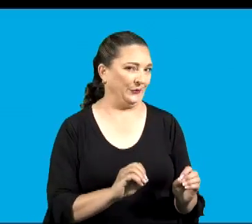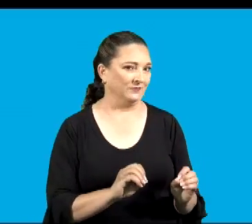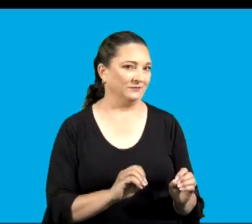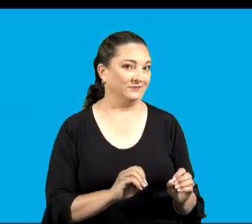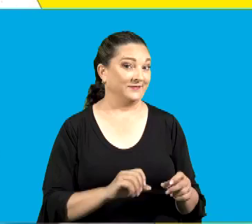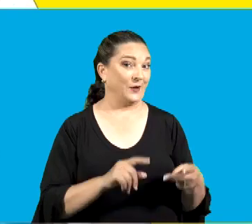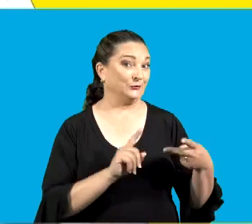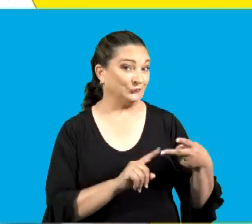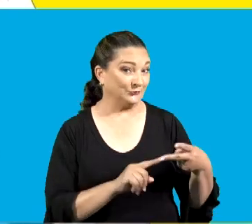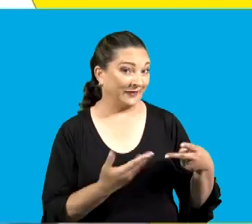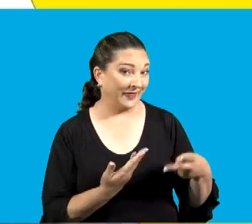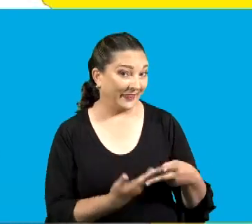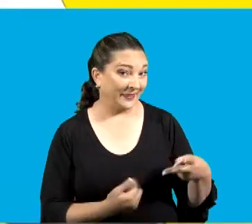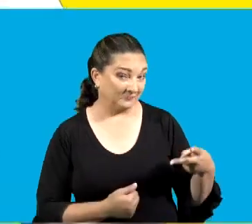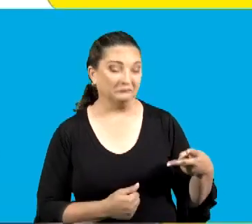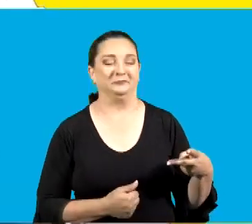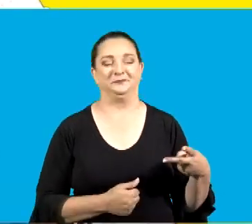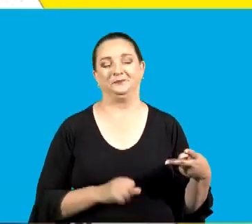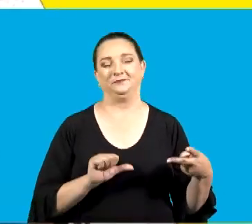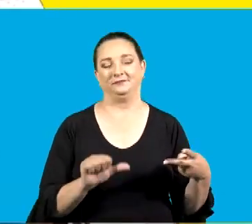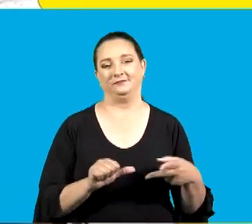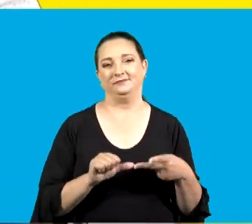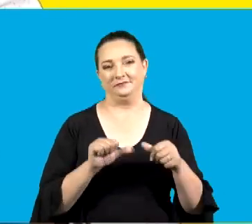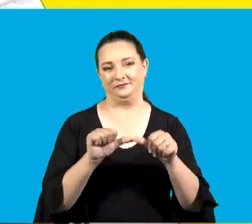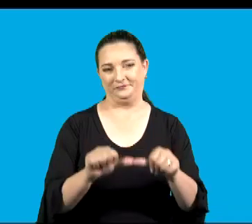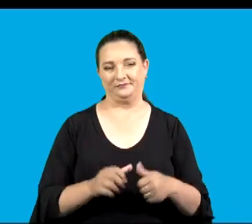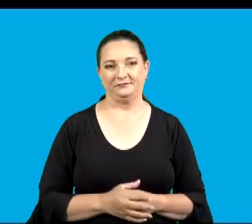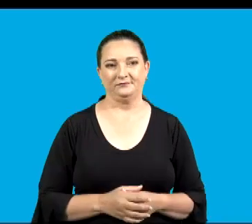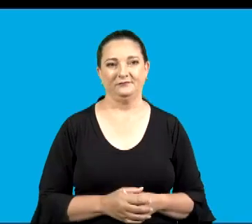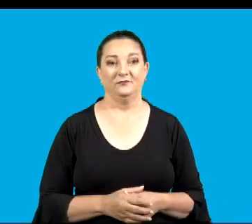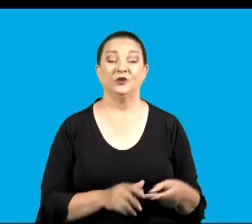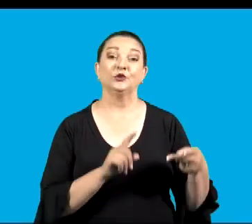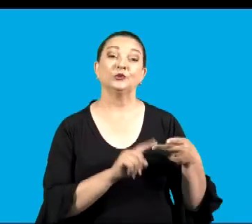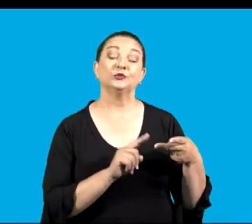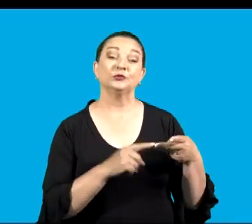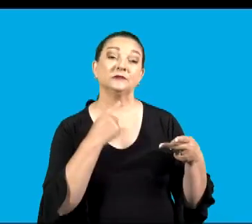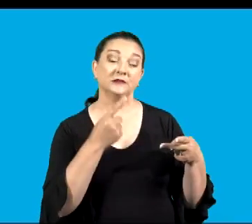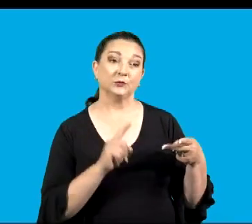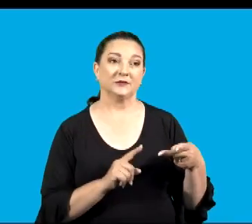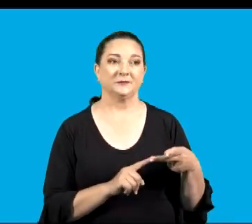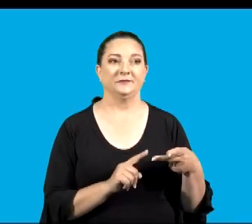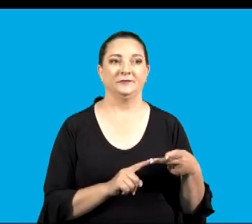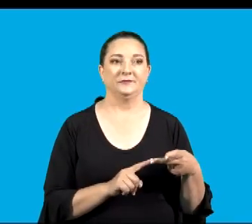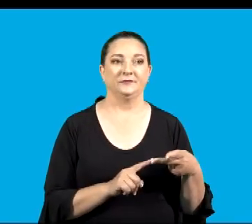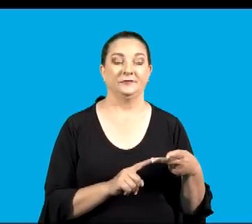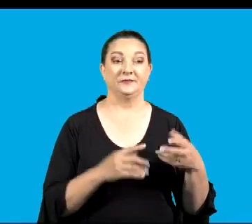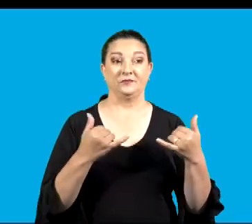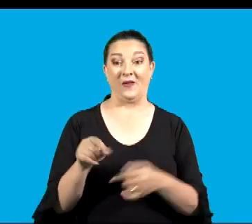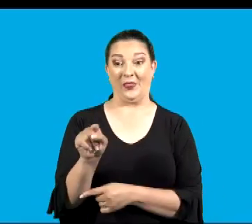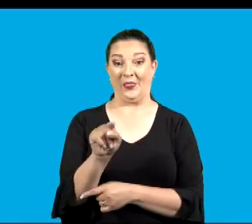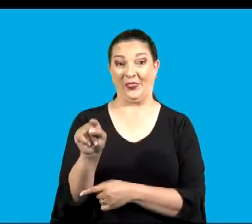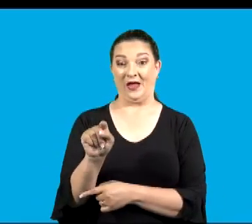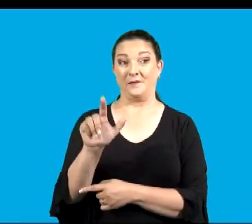recorded. Can I go to number 2? Let's do that. Number 2 then reads,